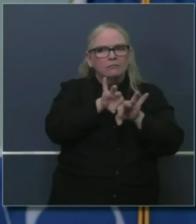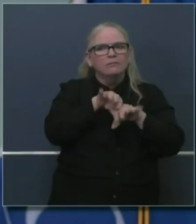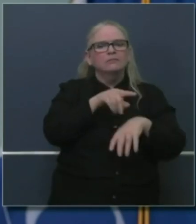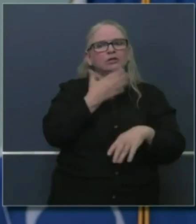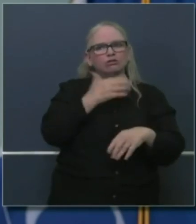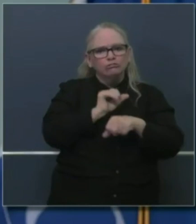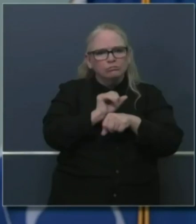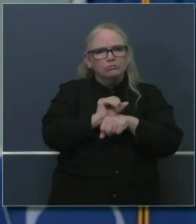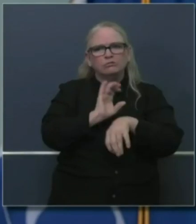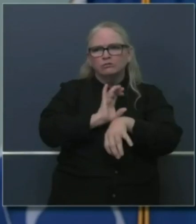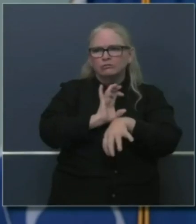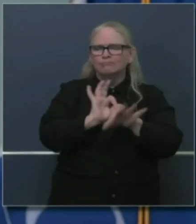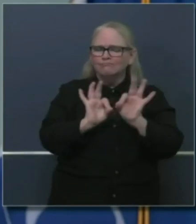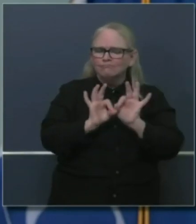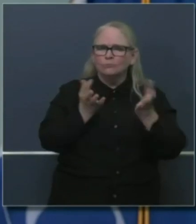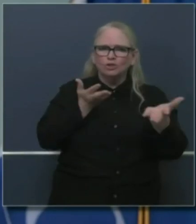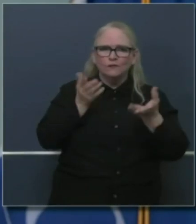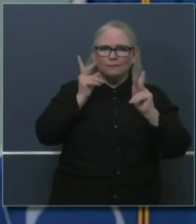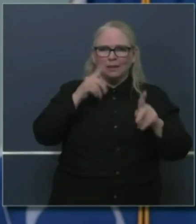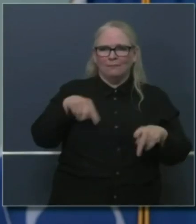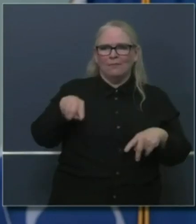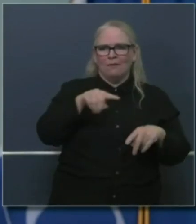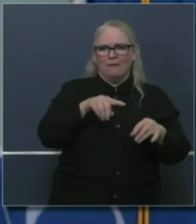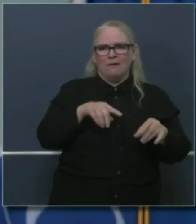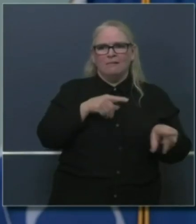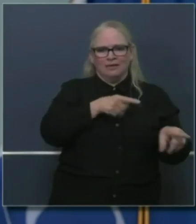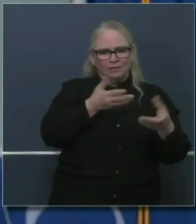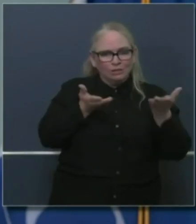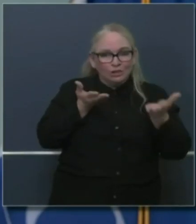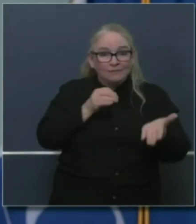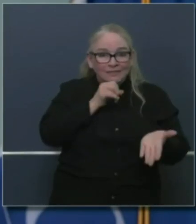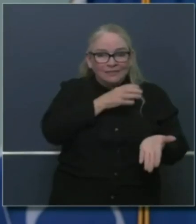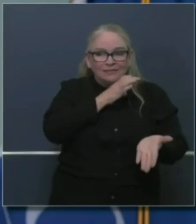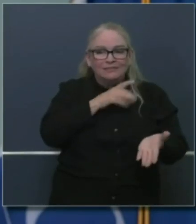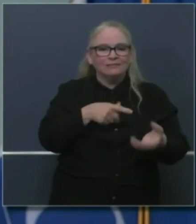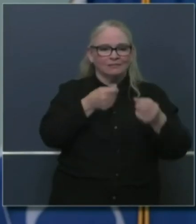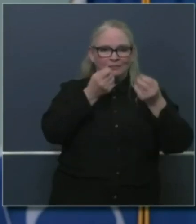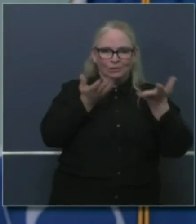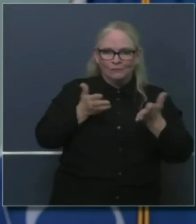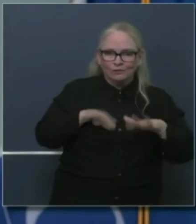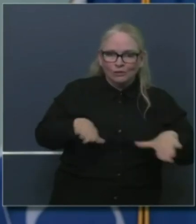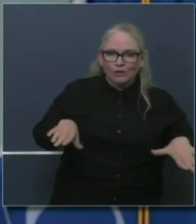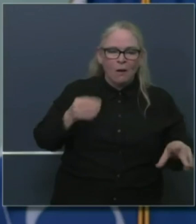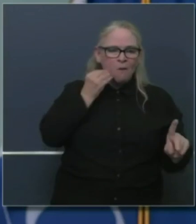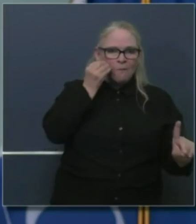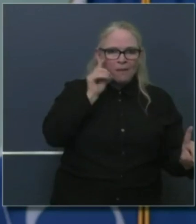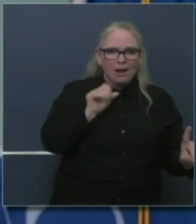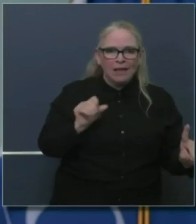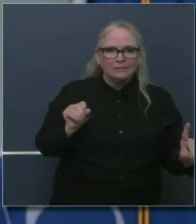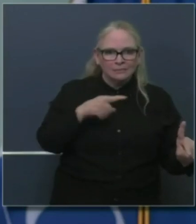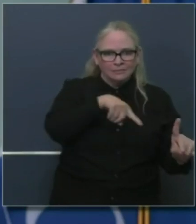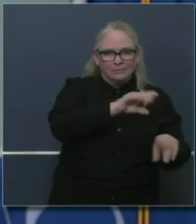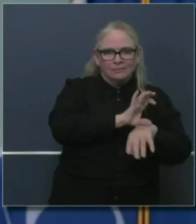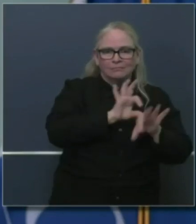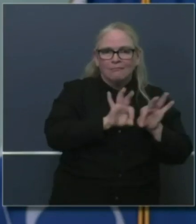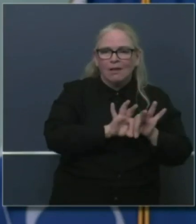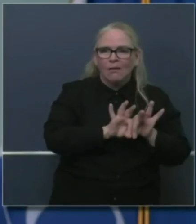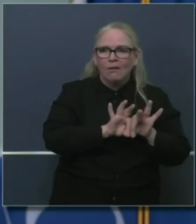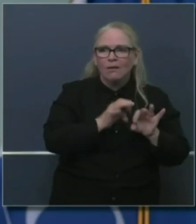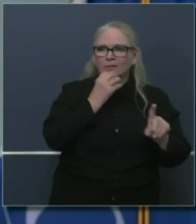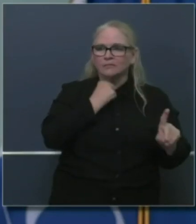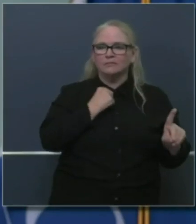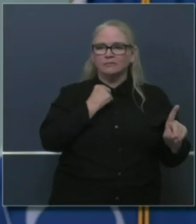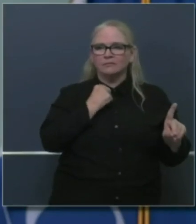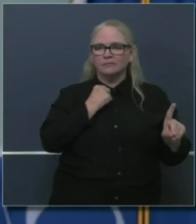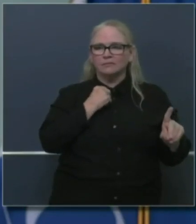the community, our homeless, our seniors, and our children, again, with the guidelines we put out in childcare that is provided by many faith